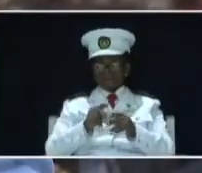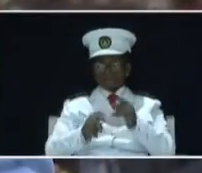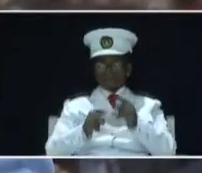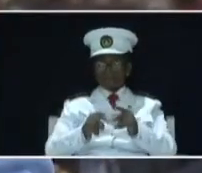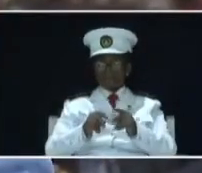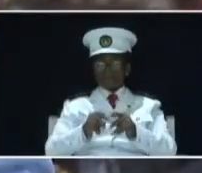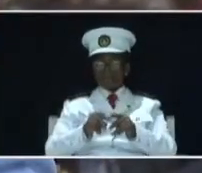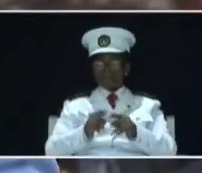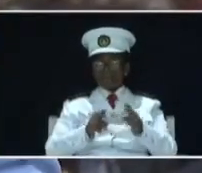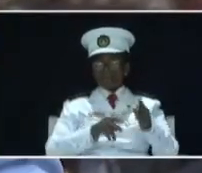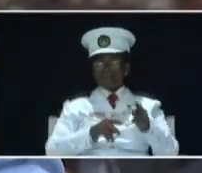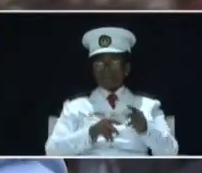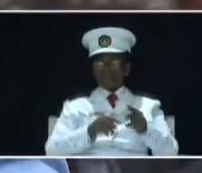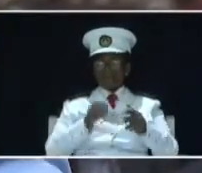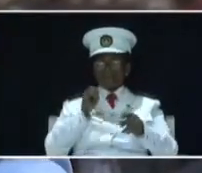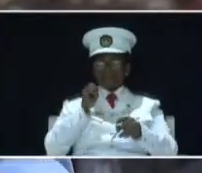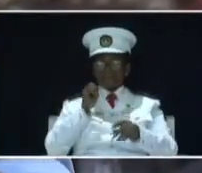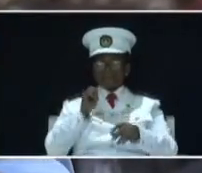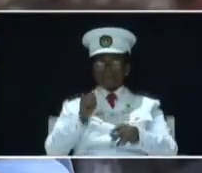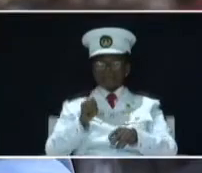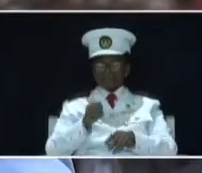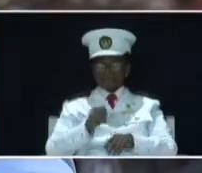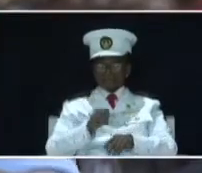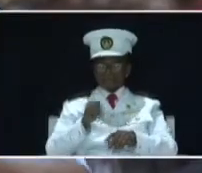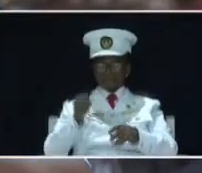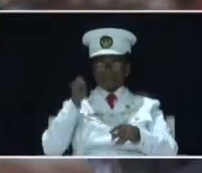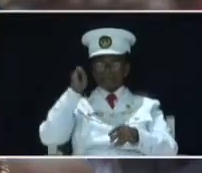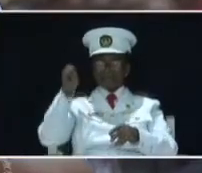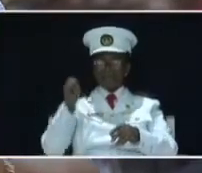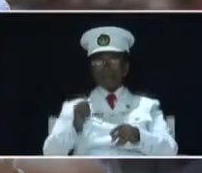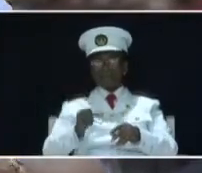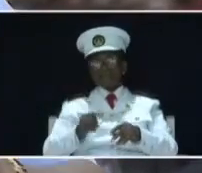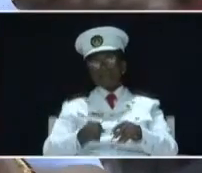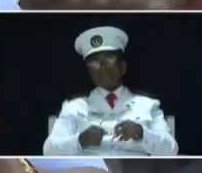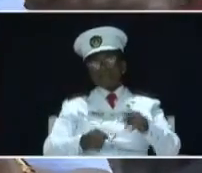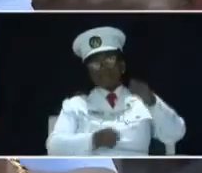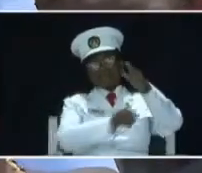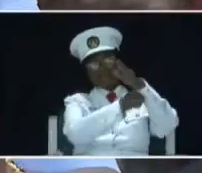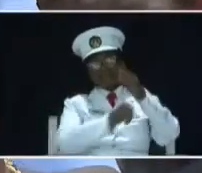He supports, he backs you up.